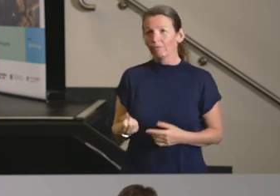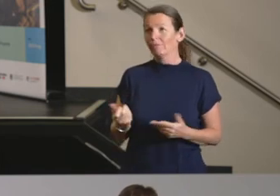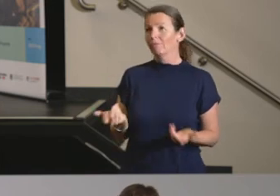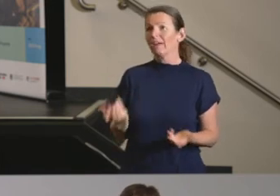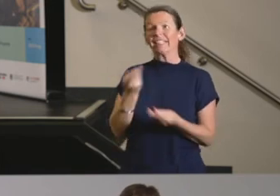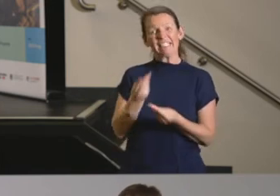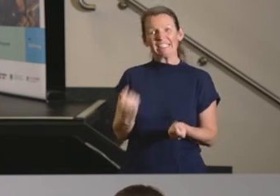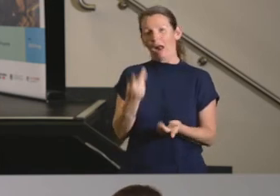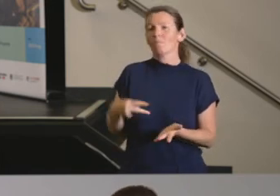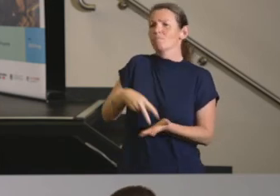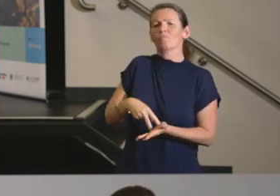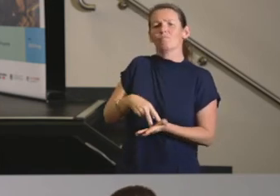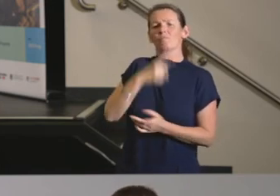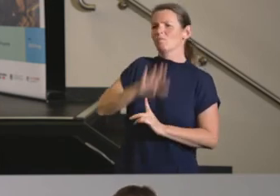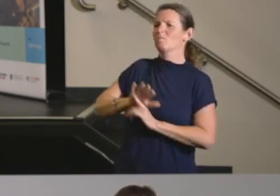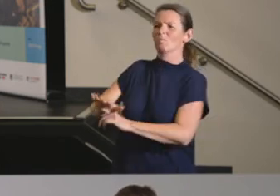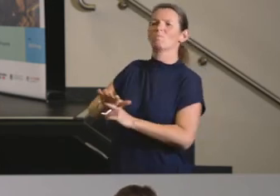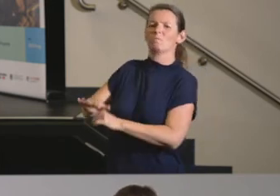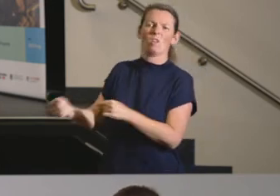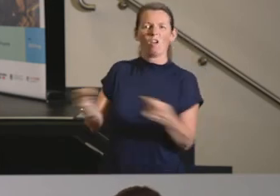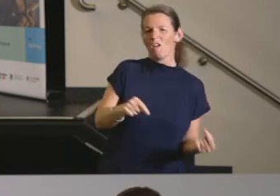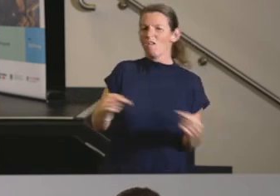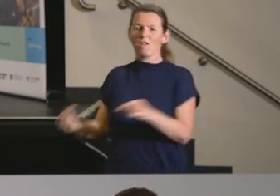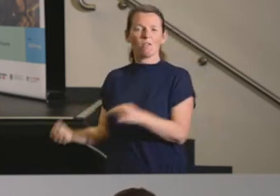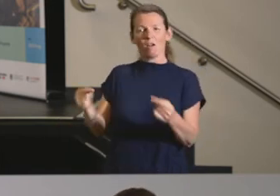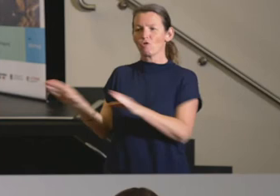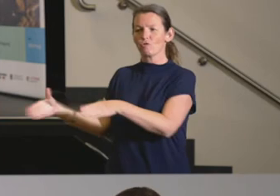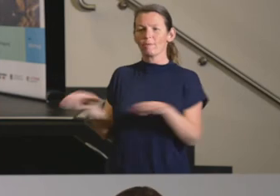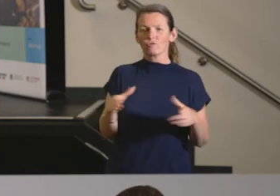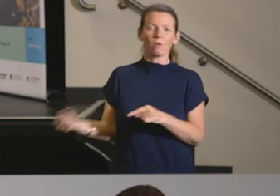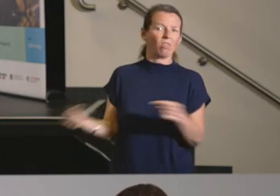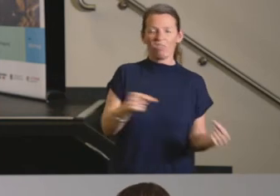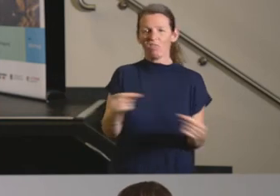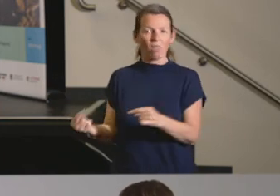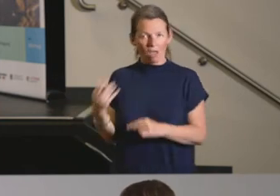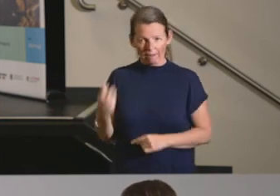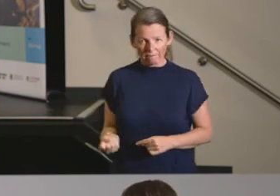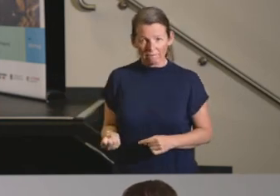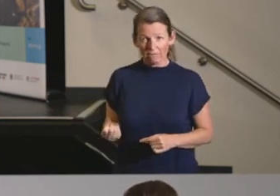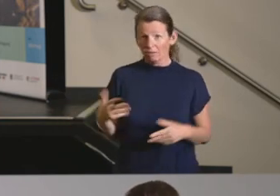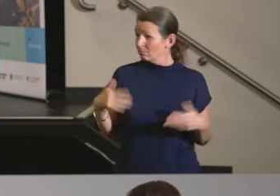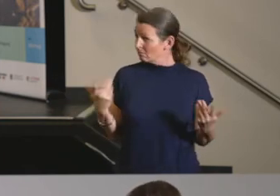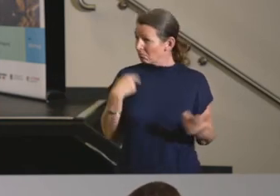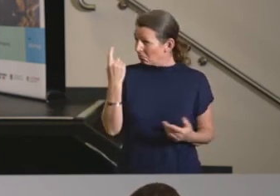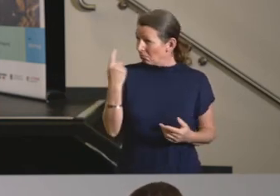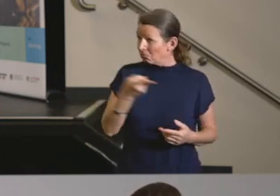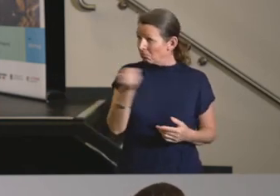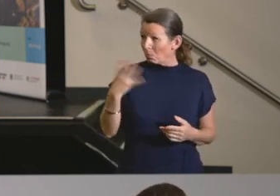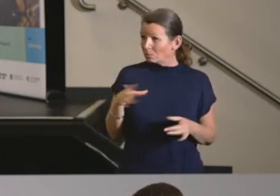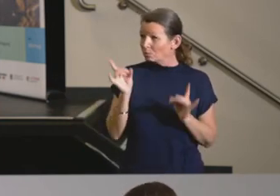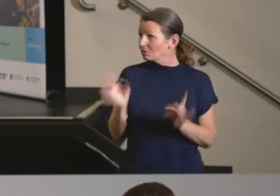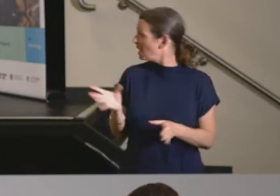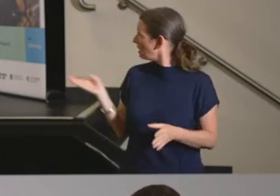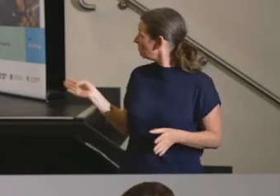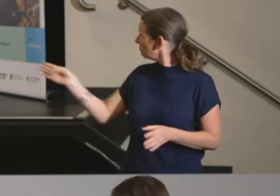spaces to push back on those gains of different groups. So maybe I'll turn, does anybody want to start? Should we start